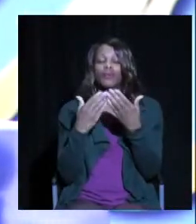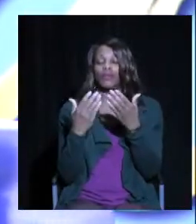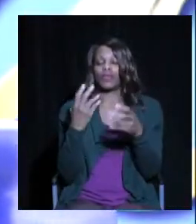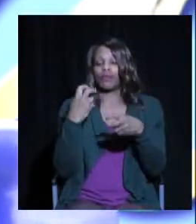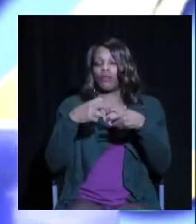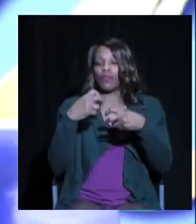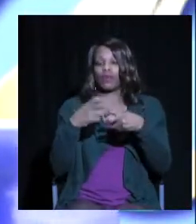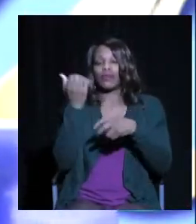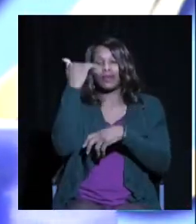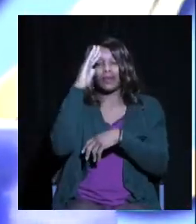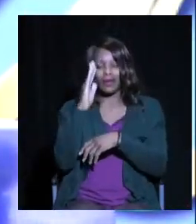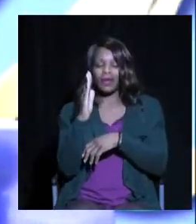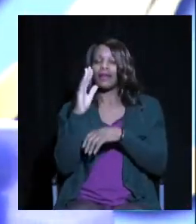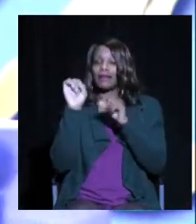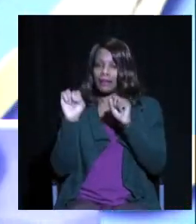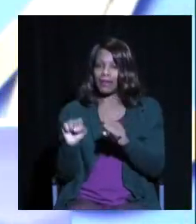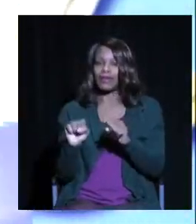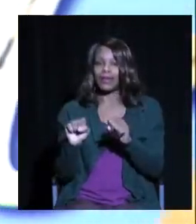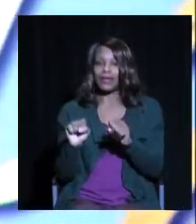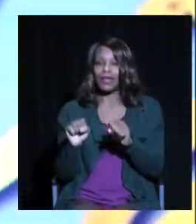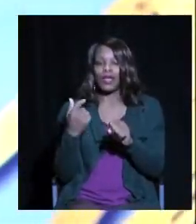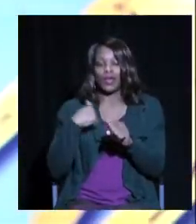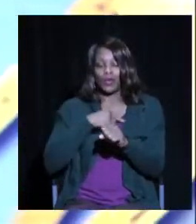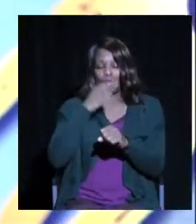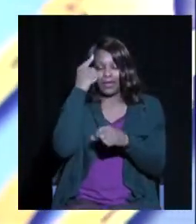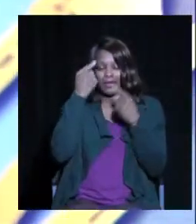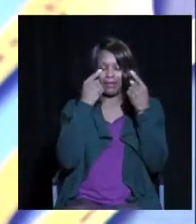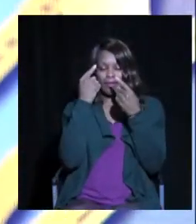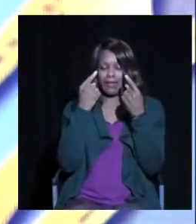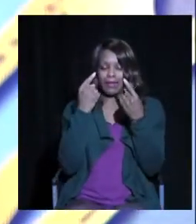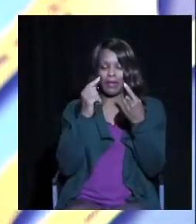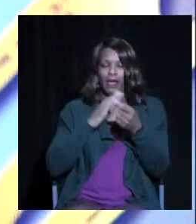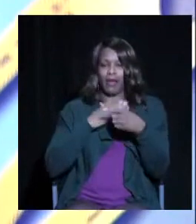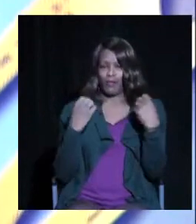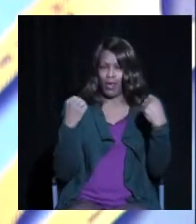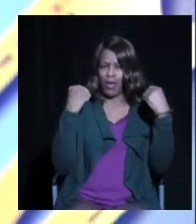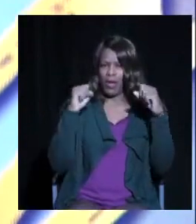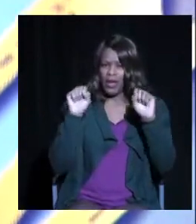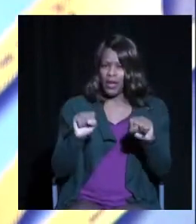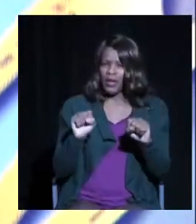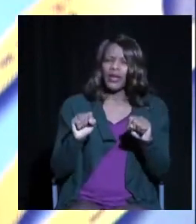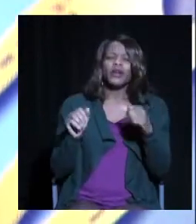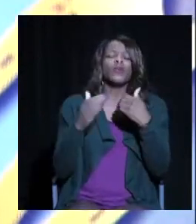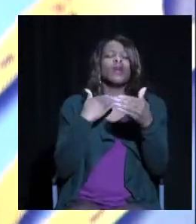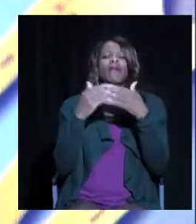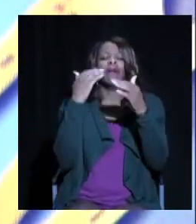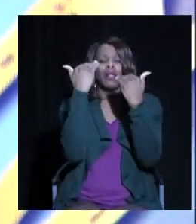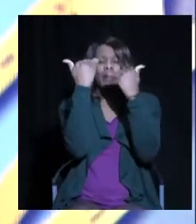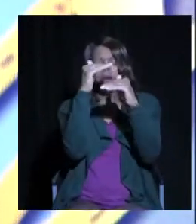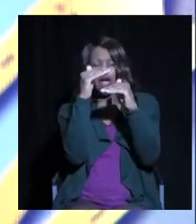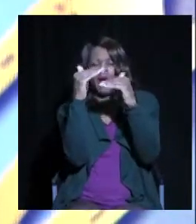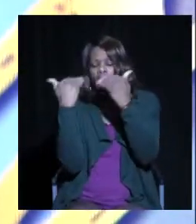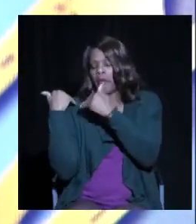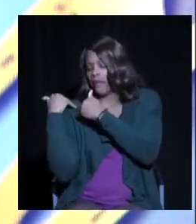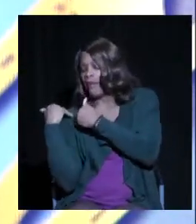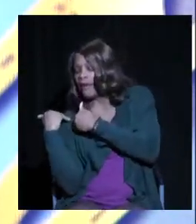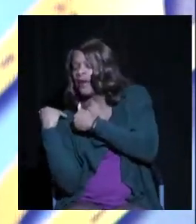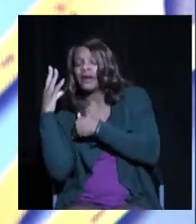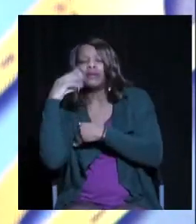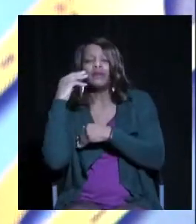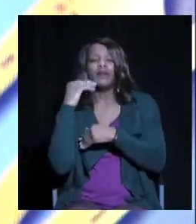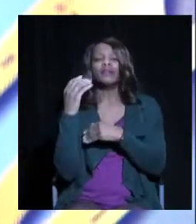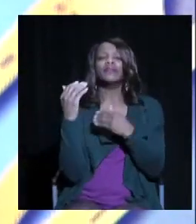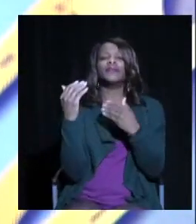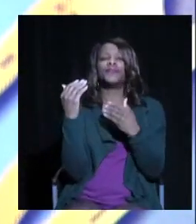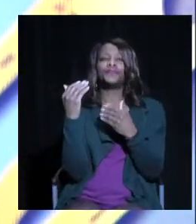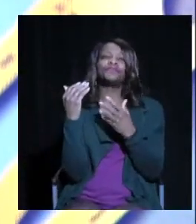wait, but am I strong enough to carry this weight? This changes my ability to do it. Whatever limitations you have, whatever burdens you have, whatever kind of things